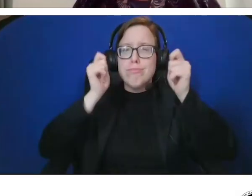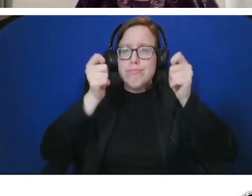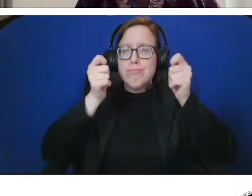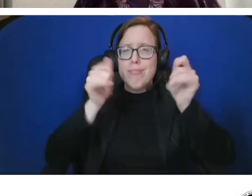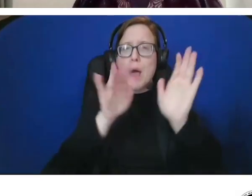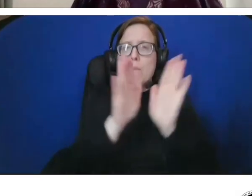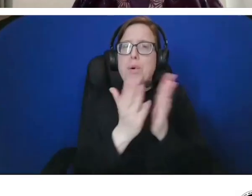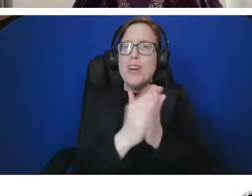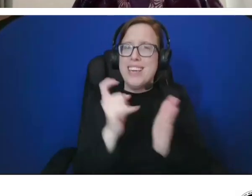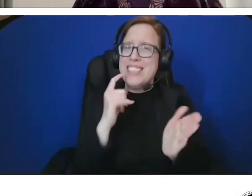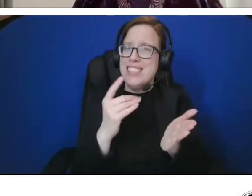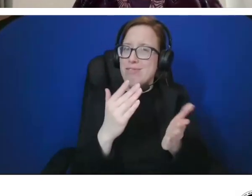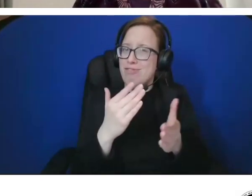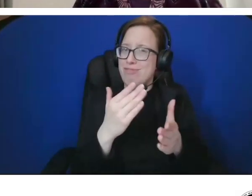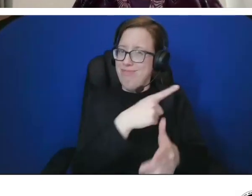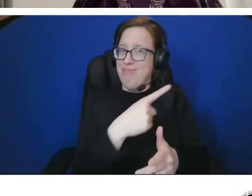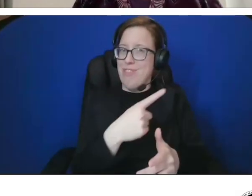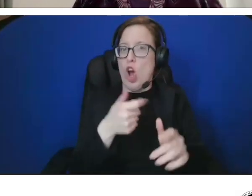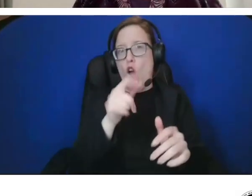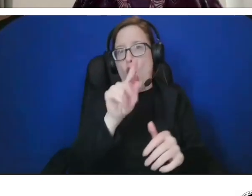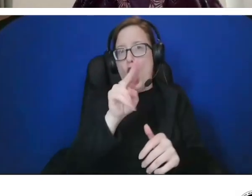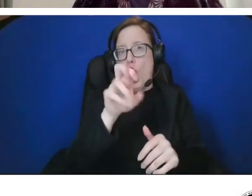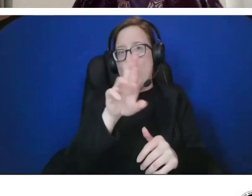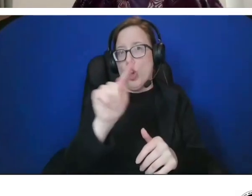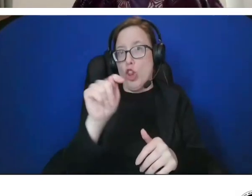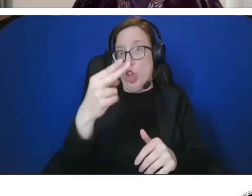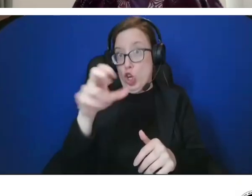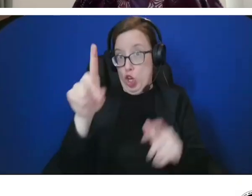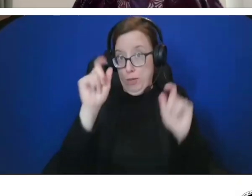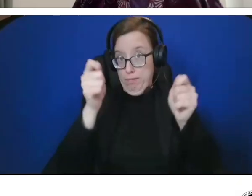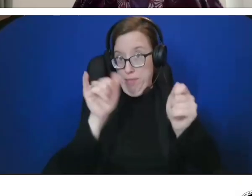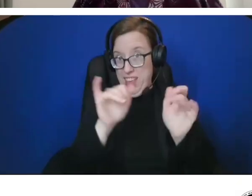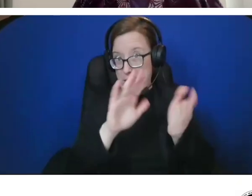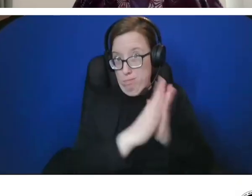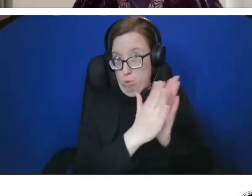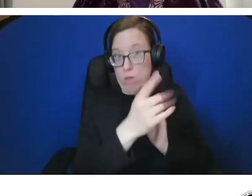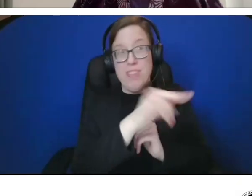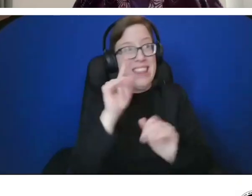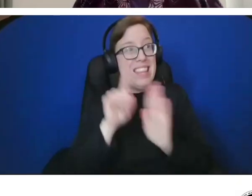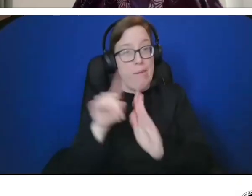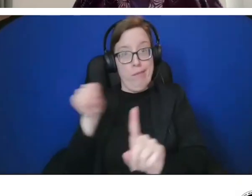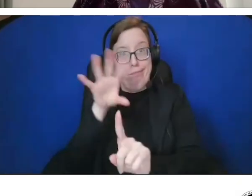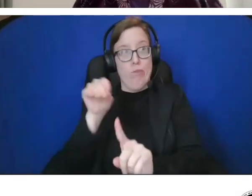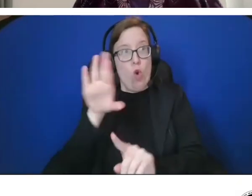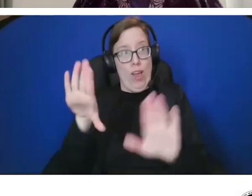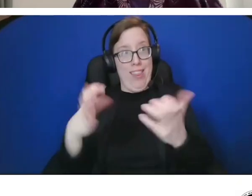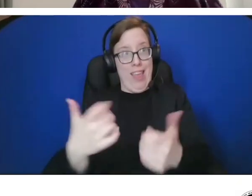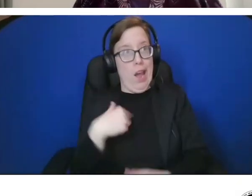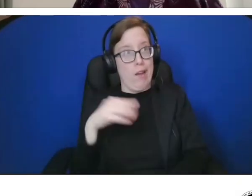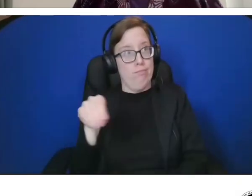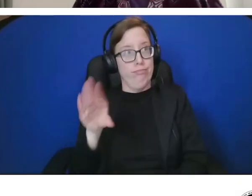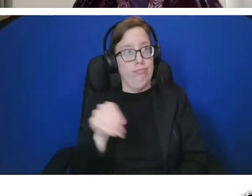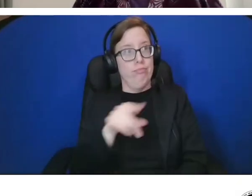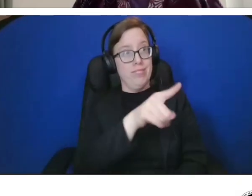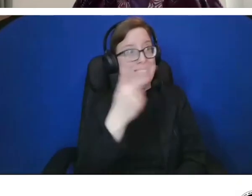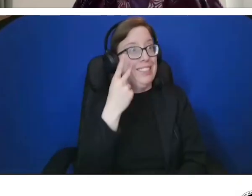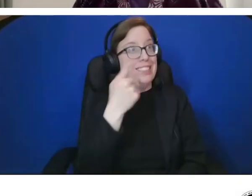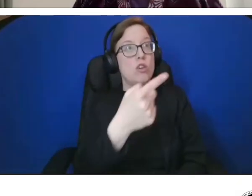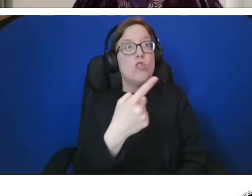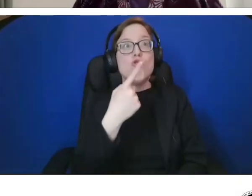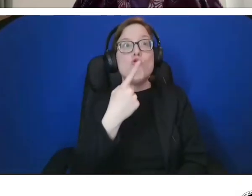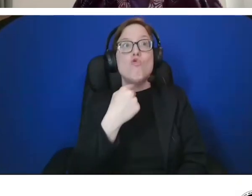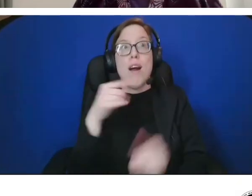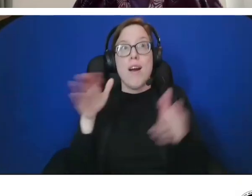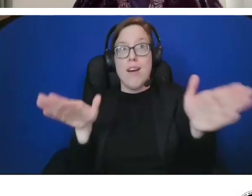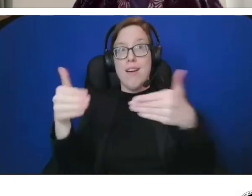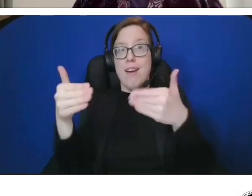Hood book that I just shared with you, Under the Hood, this was a picture from her classroom that I took. So you can see